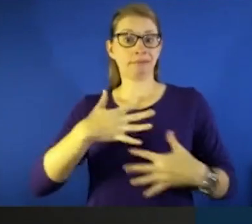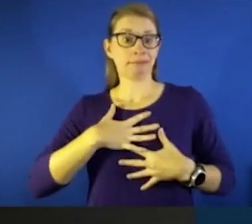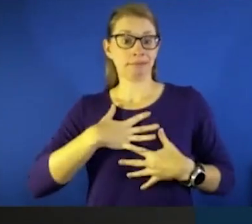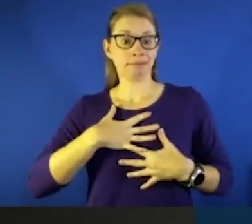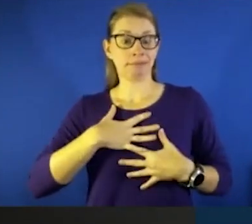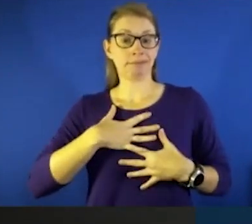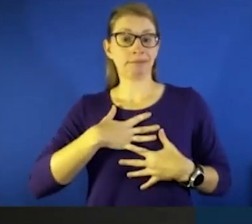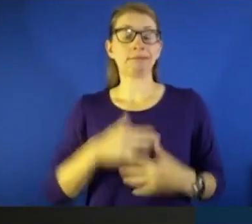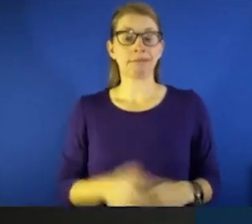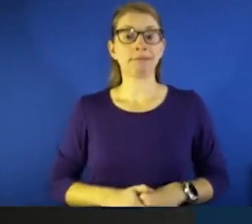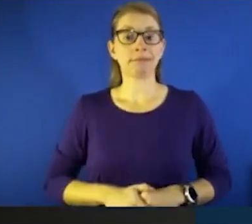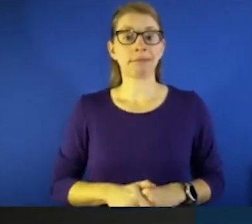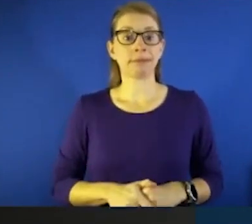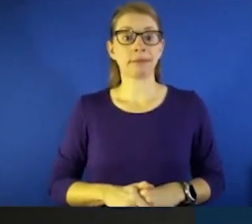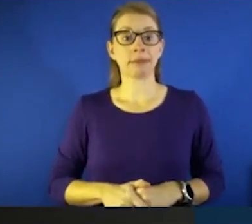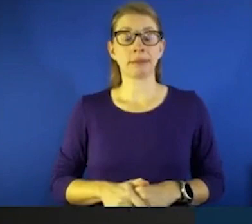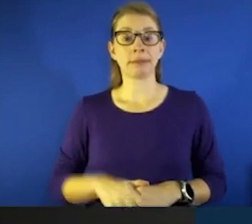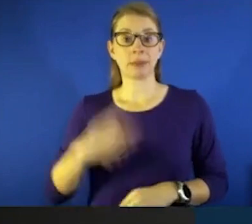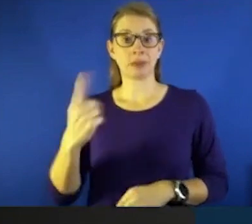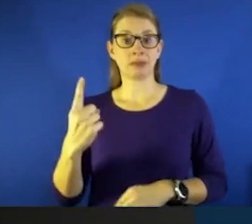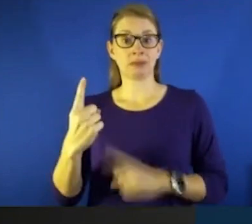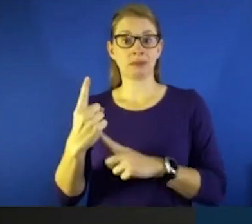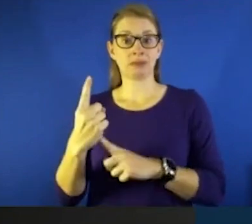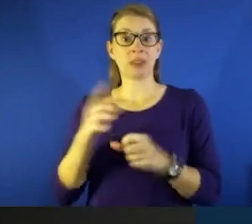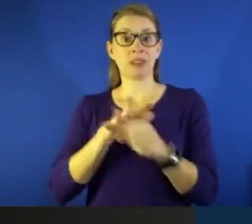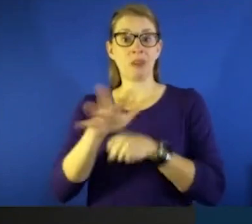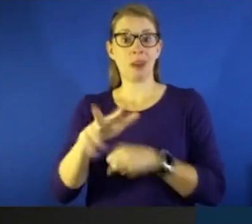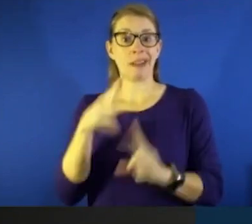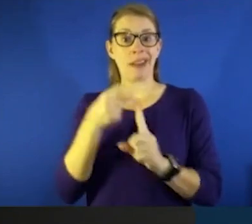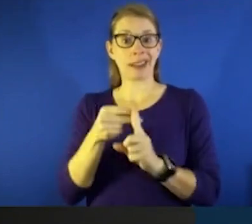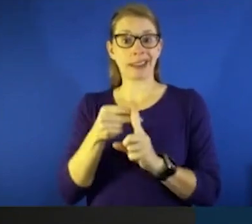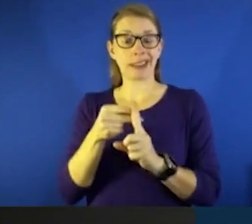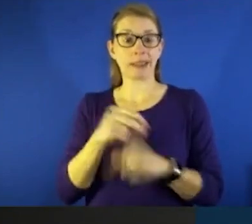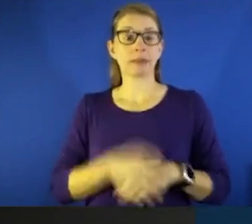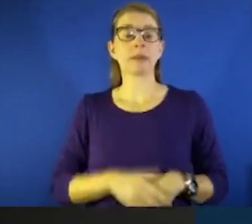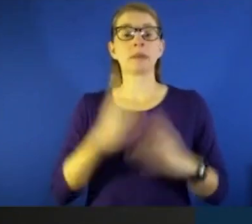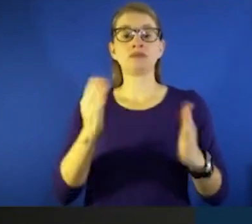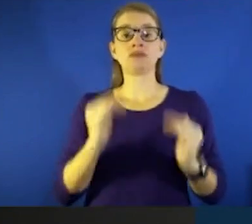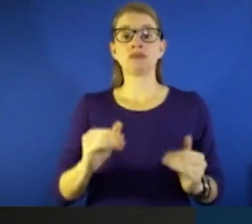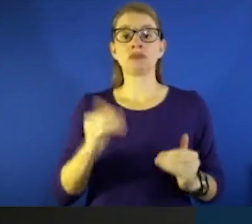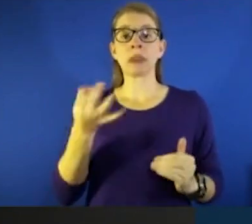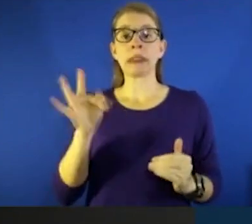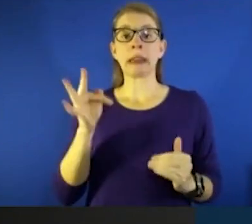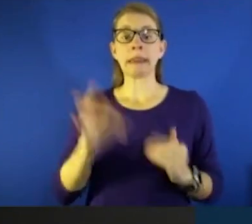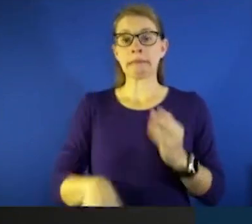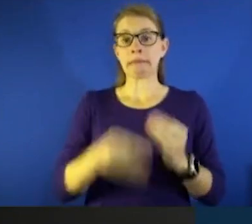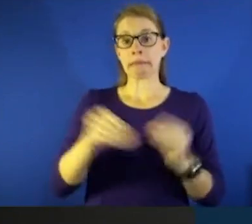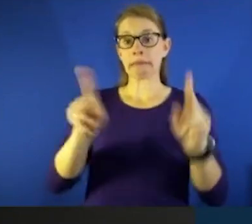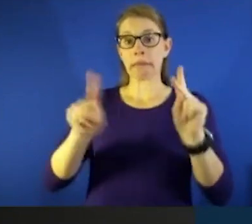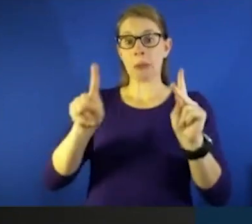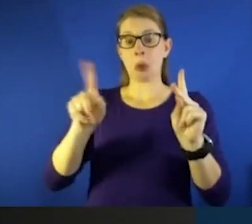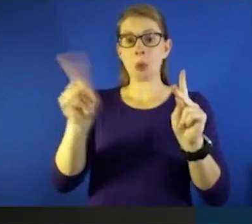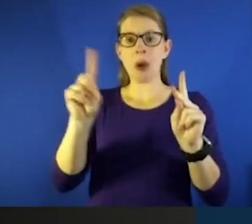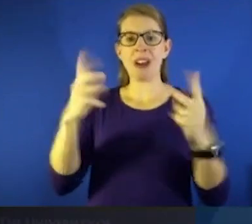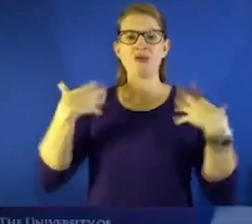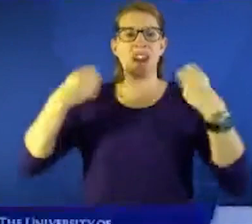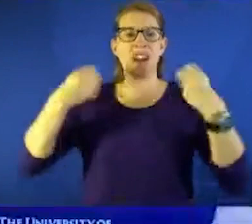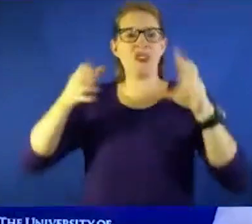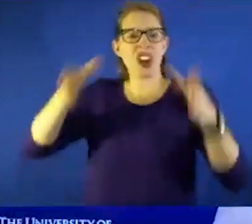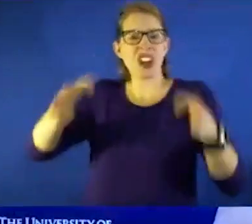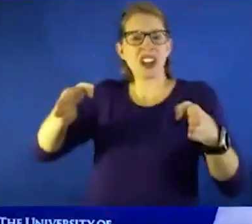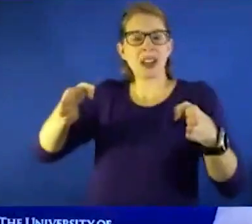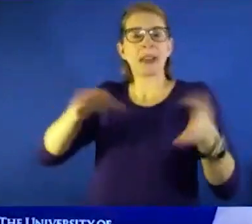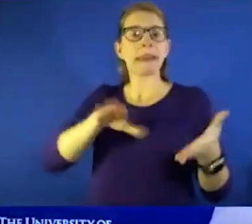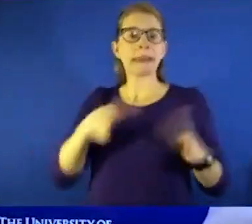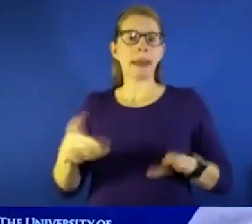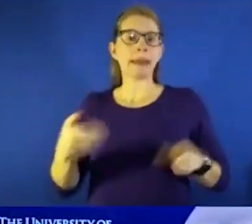vaccinated. We have 19 additional people in that recovery period. We did have a death as well. And Hays has 11